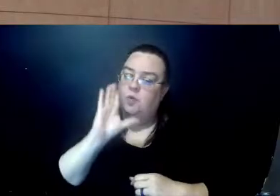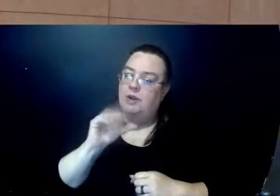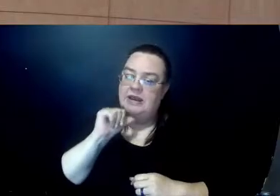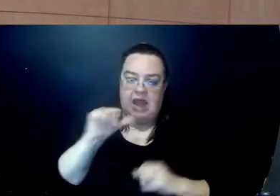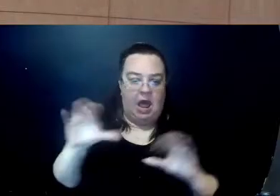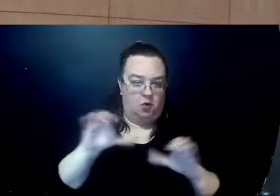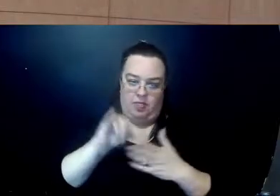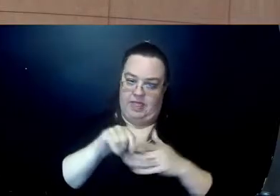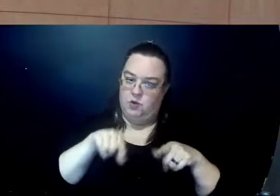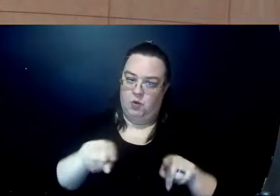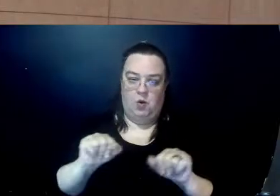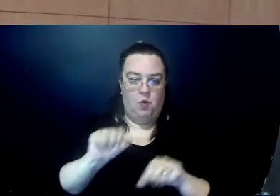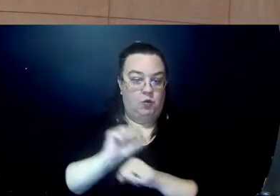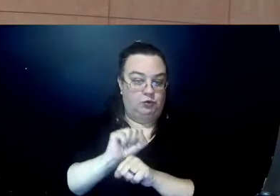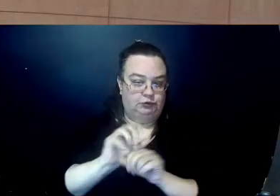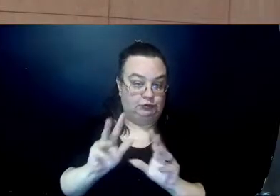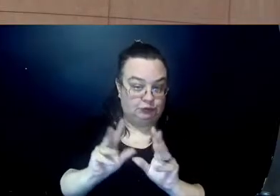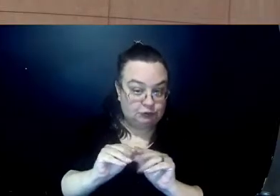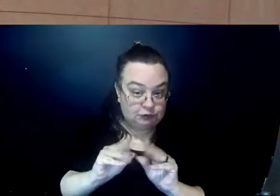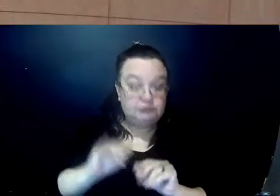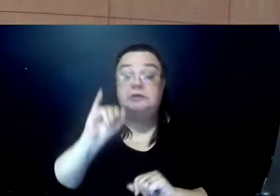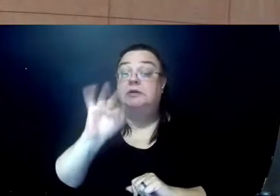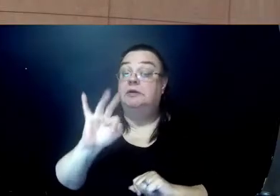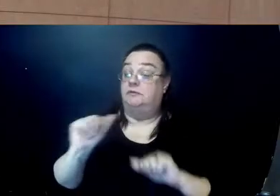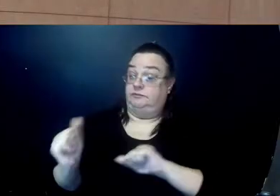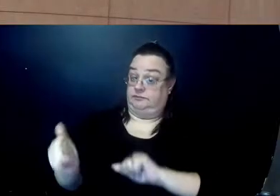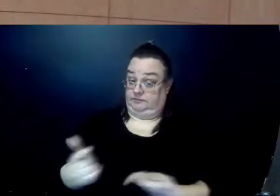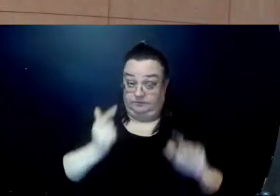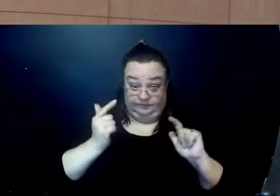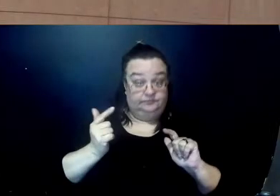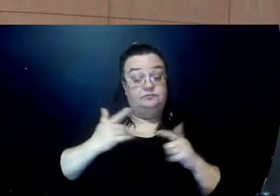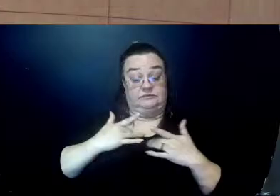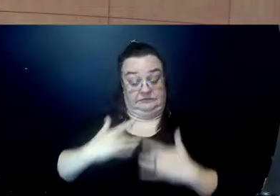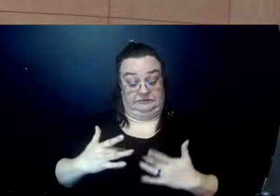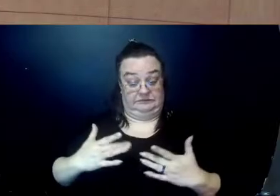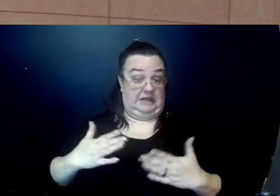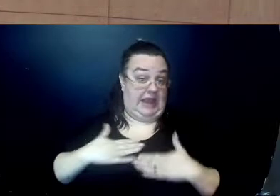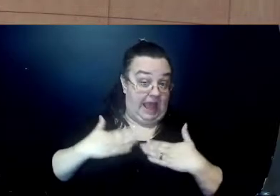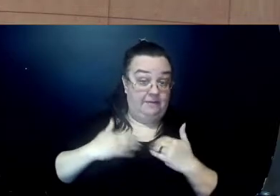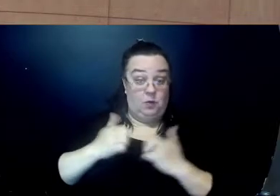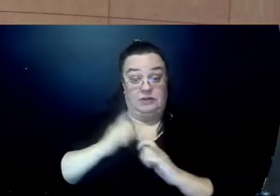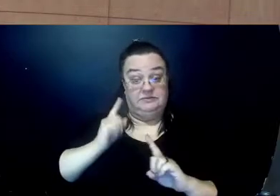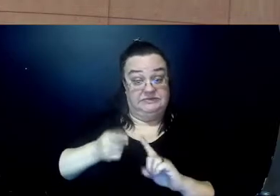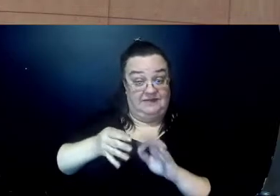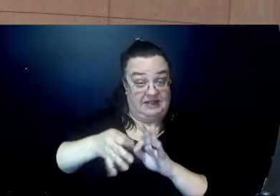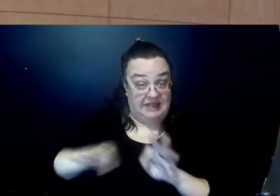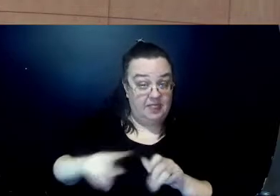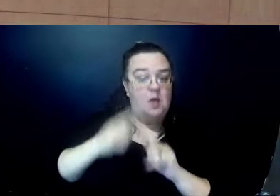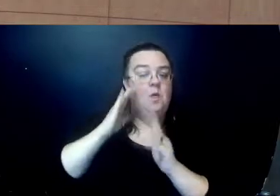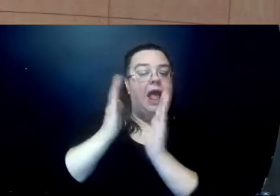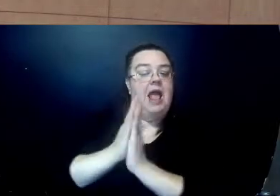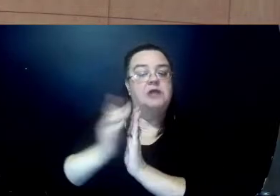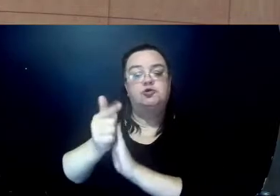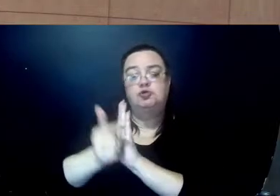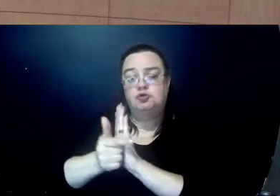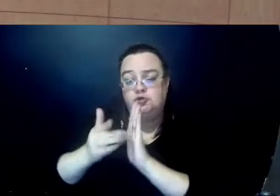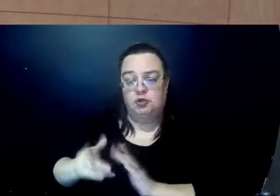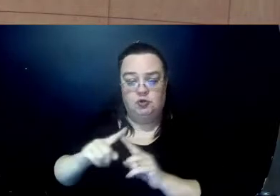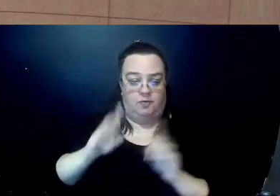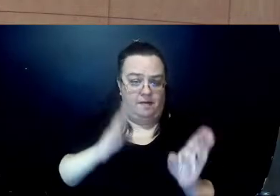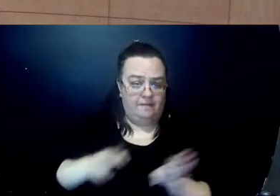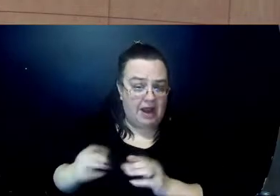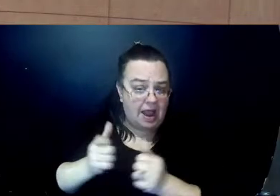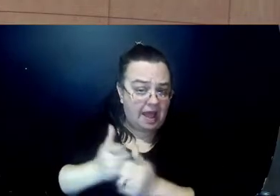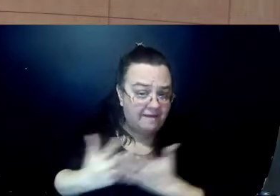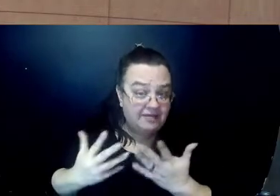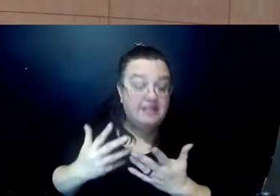session. If we are all generally happy with the language, we will ask the attorney to get all that ready, possibly